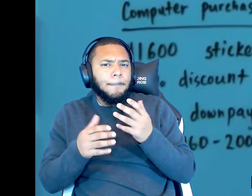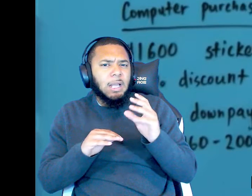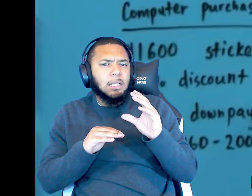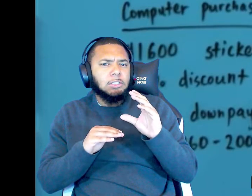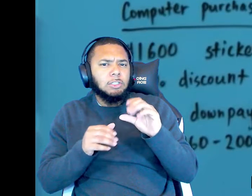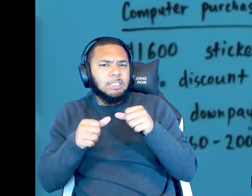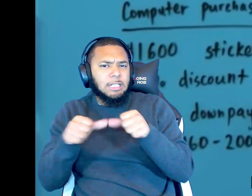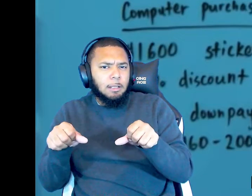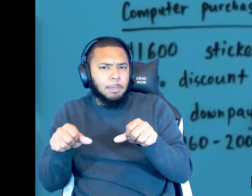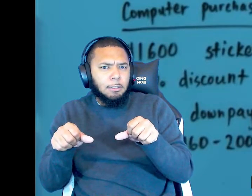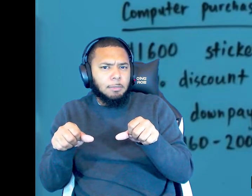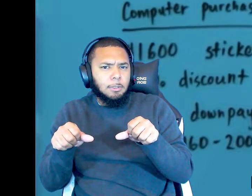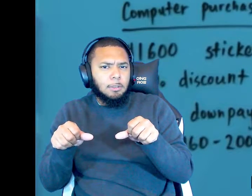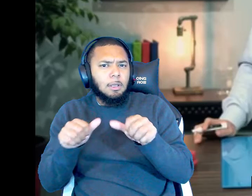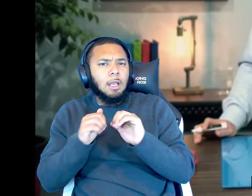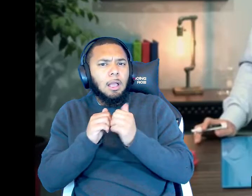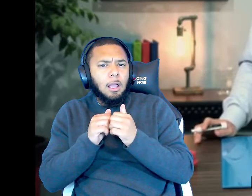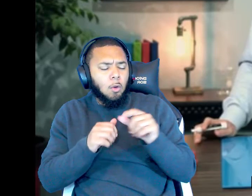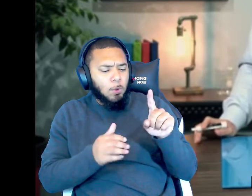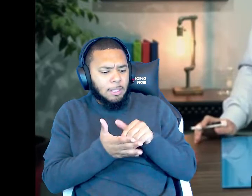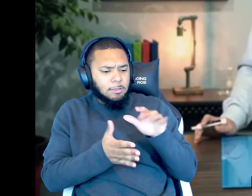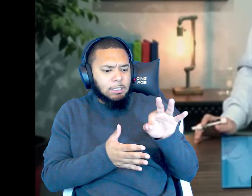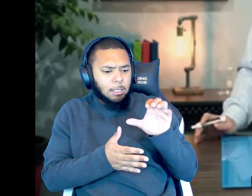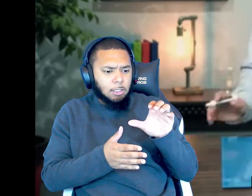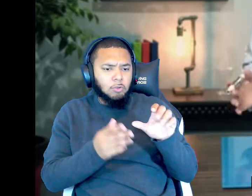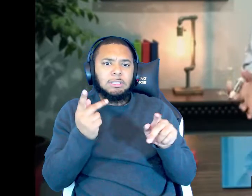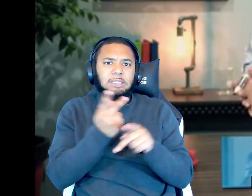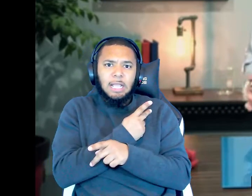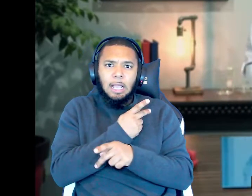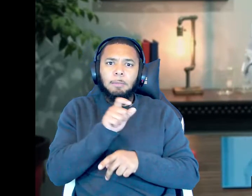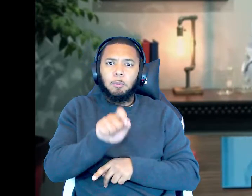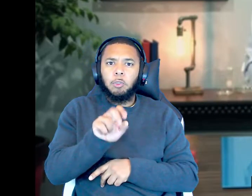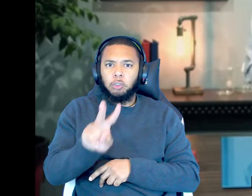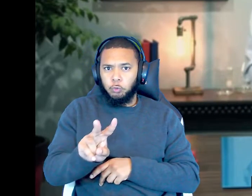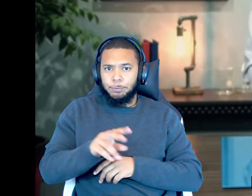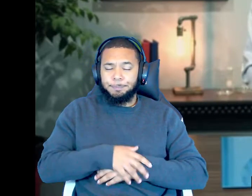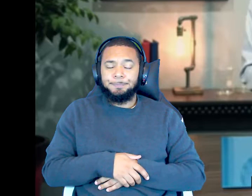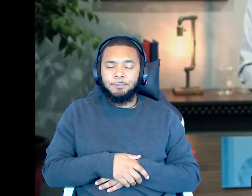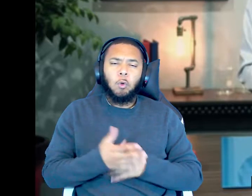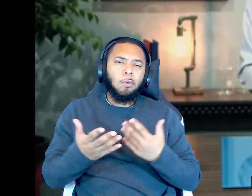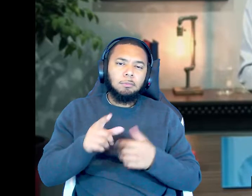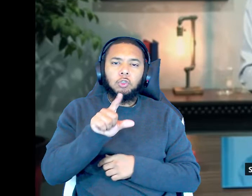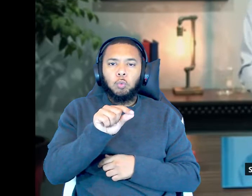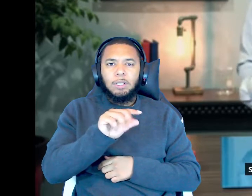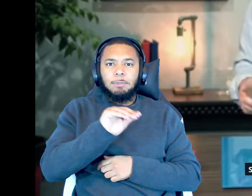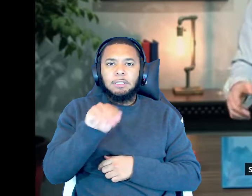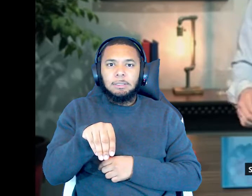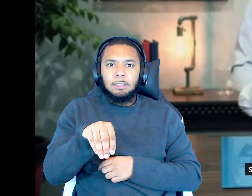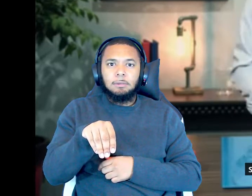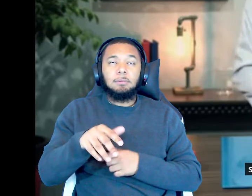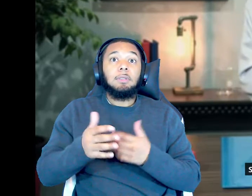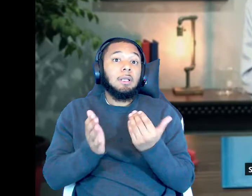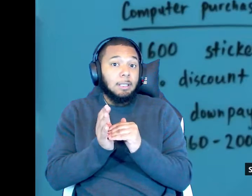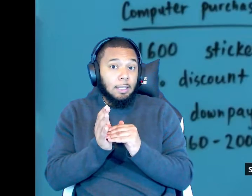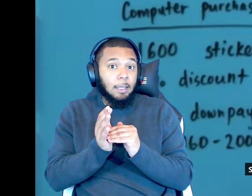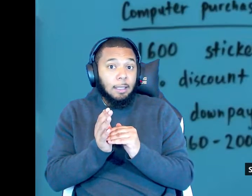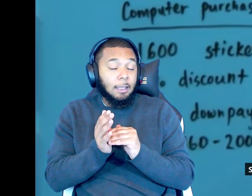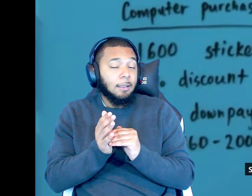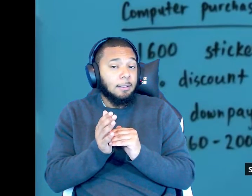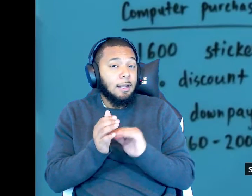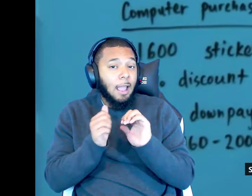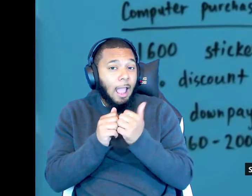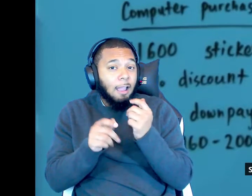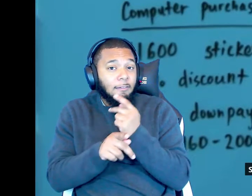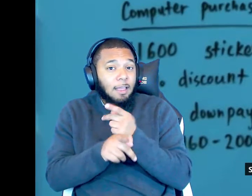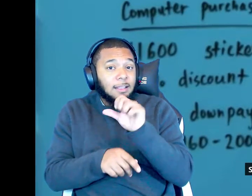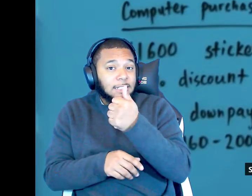by multiplying it by 20%. Well, again, we can use our North Star of 10% and